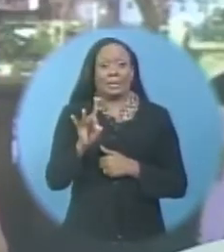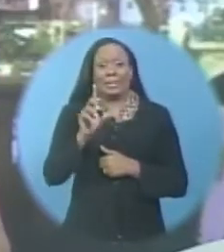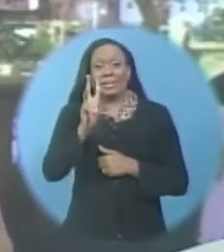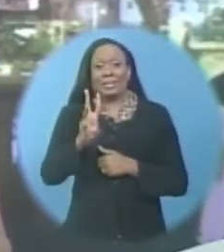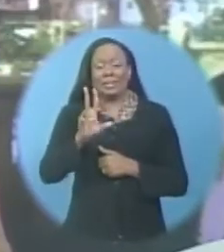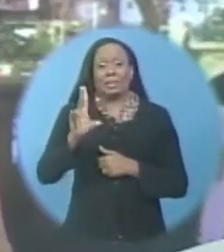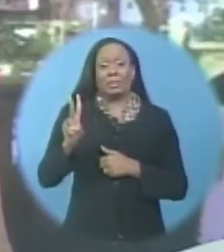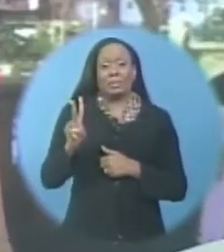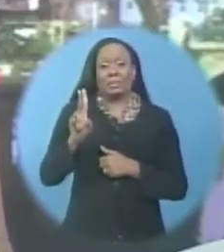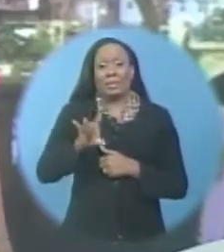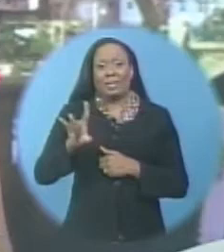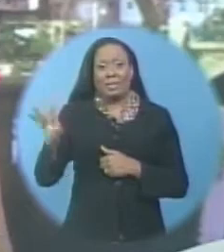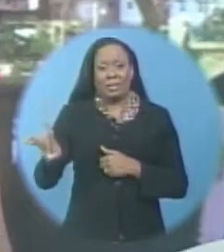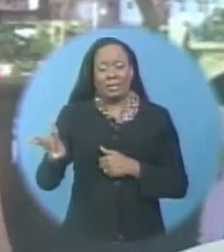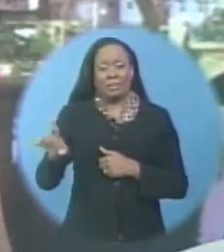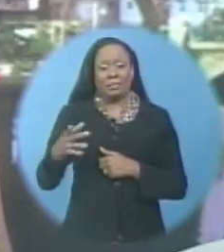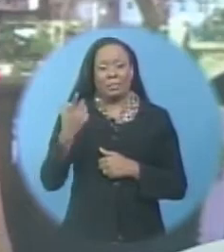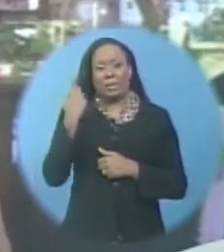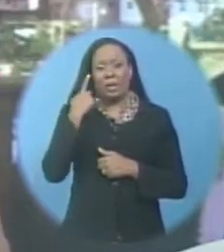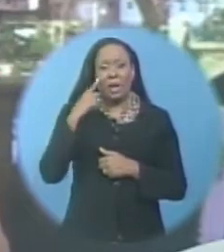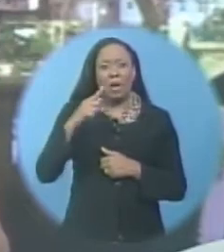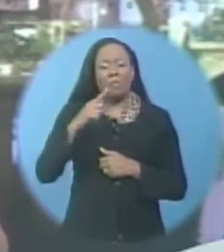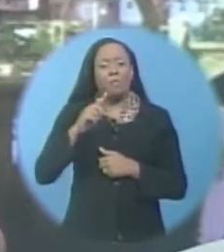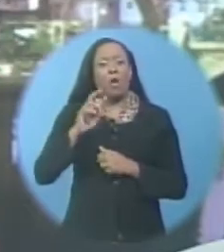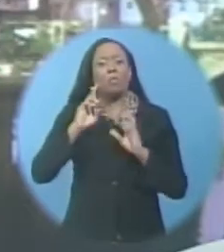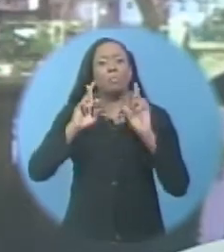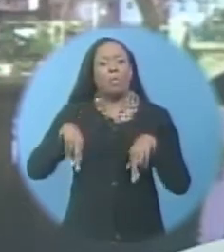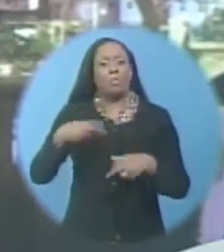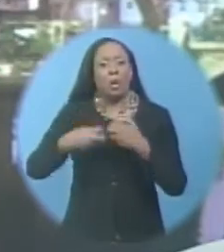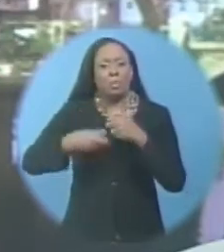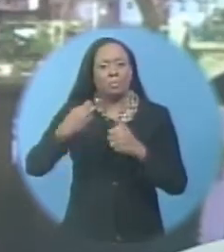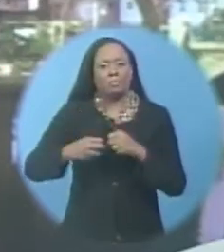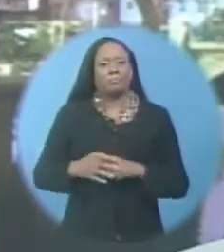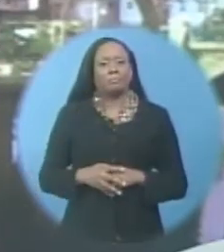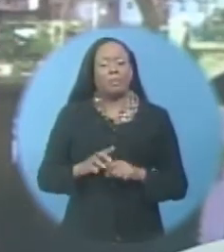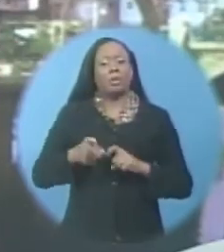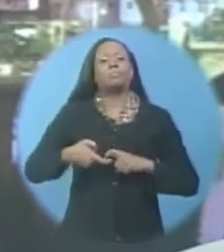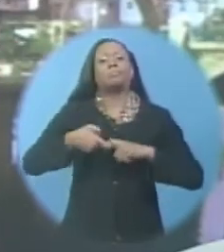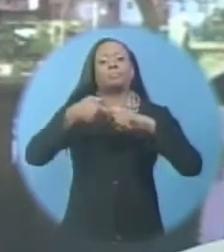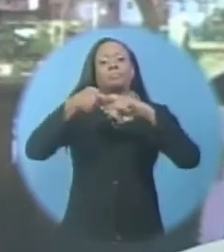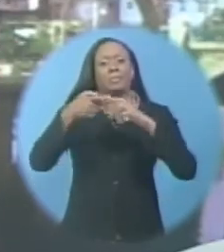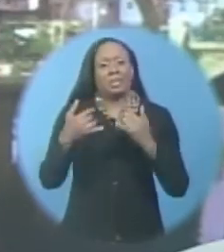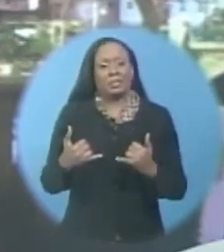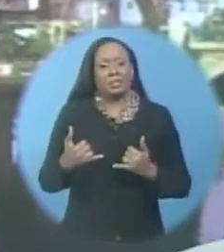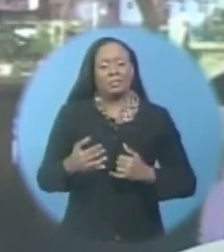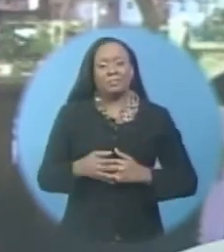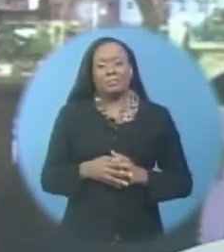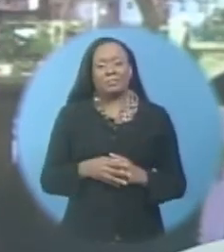228-6288 to log service calls. We'll take a break here, but be back with more news in just a moment.